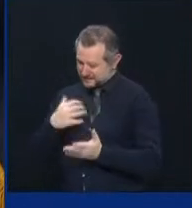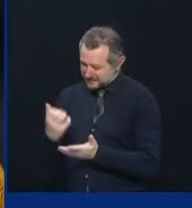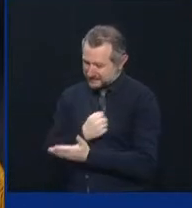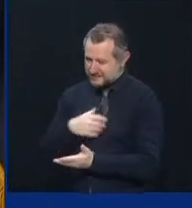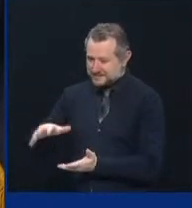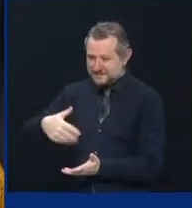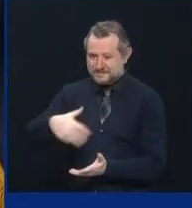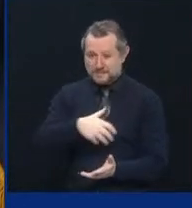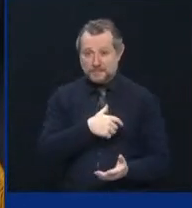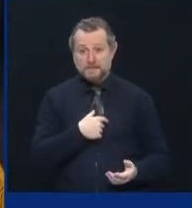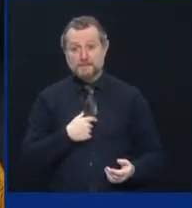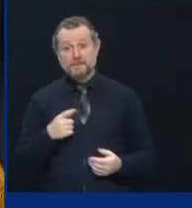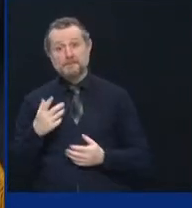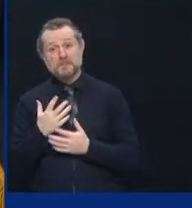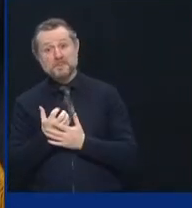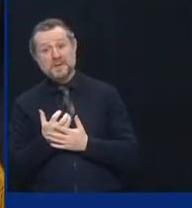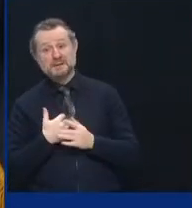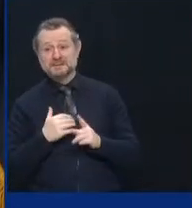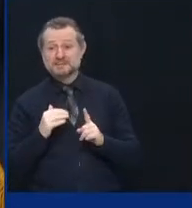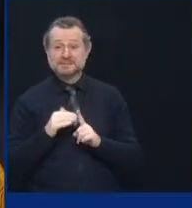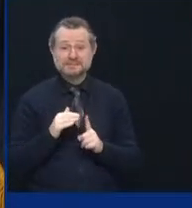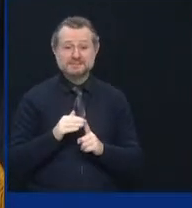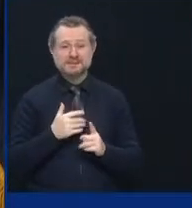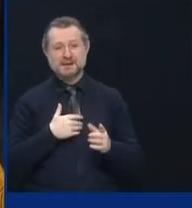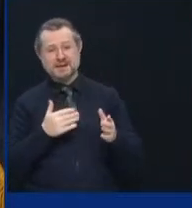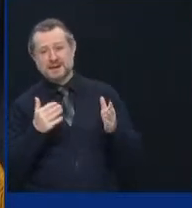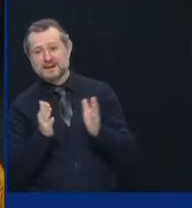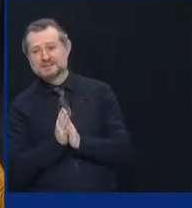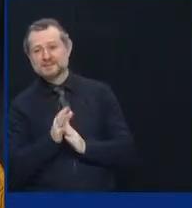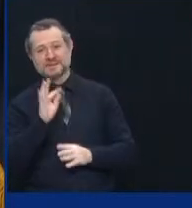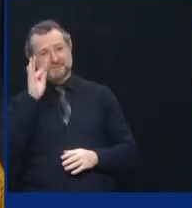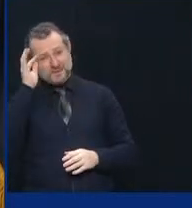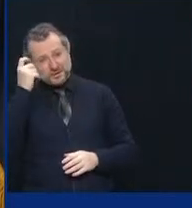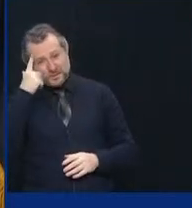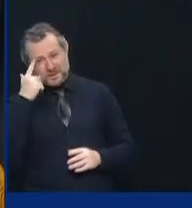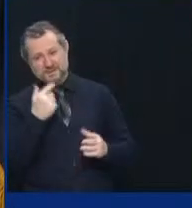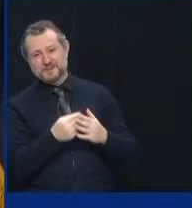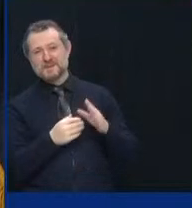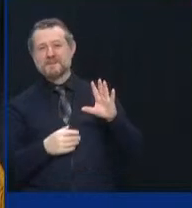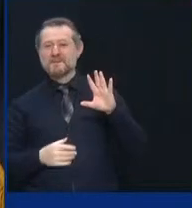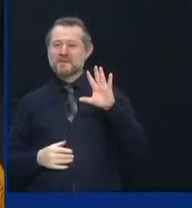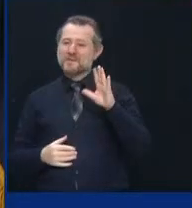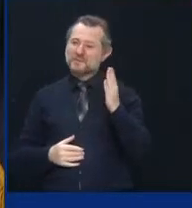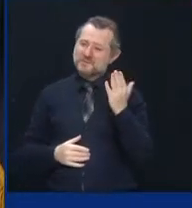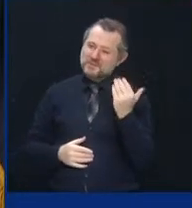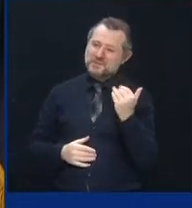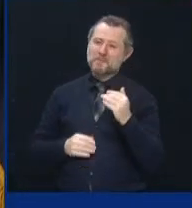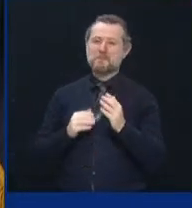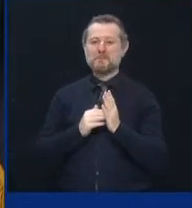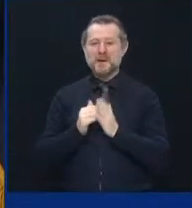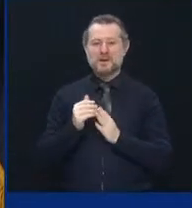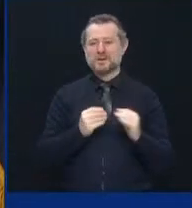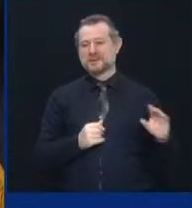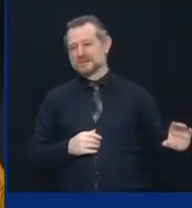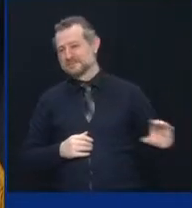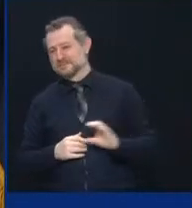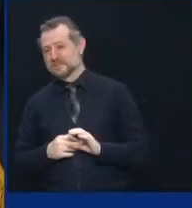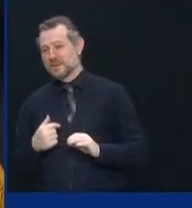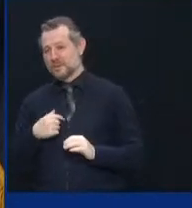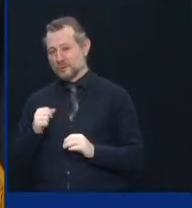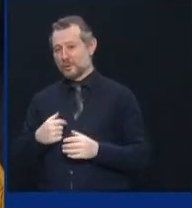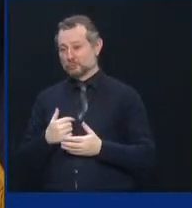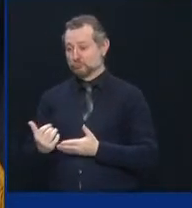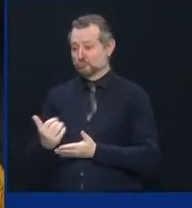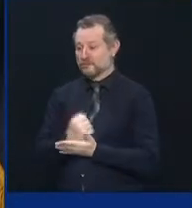provoking, prodding the federal government for $15 billion. I also want to get our revenues back up. And opening